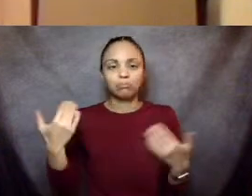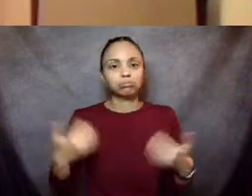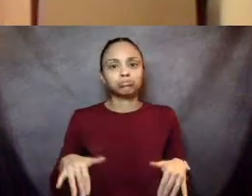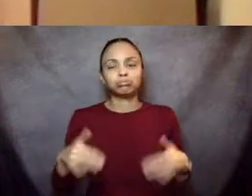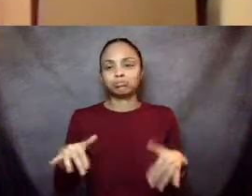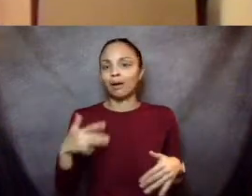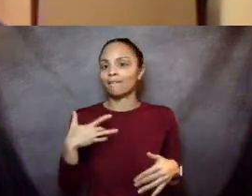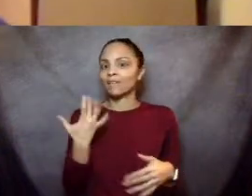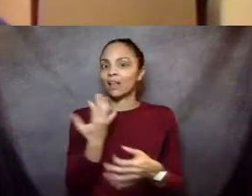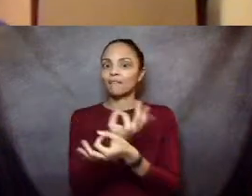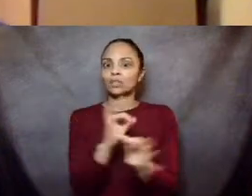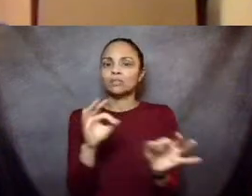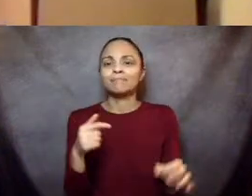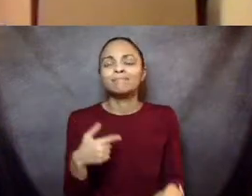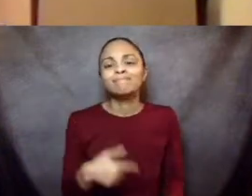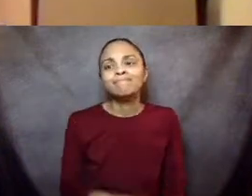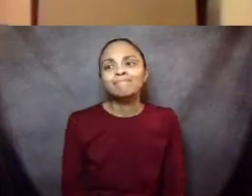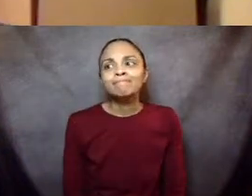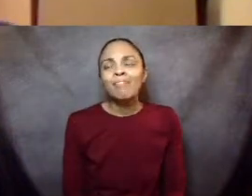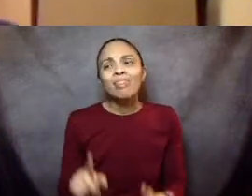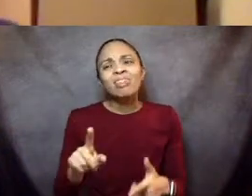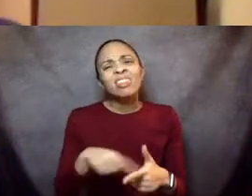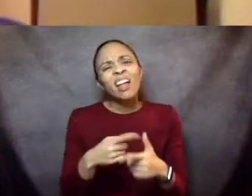I guess, 12 years old,